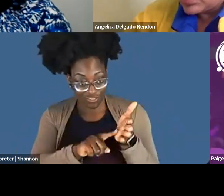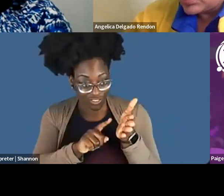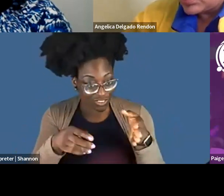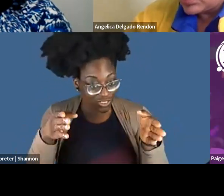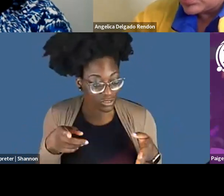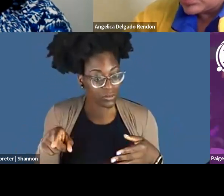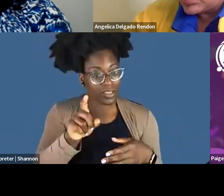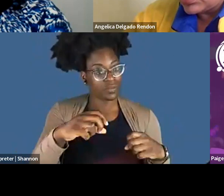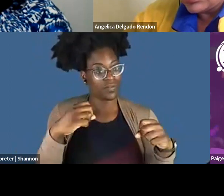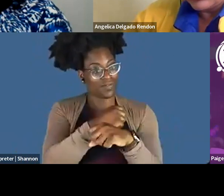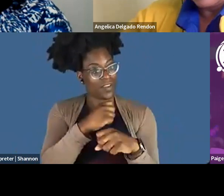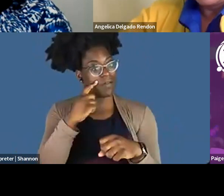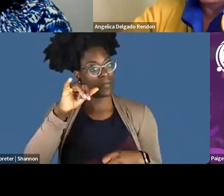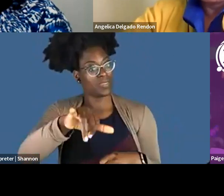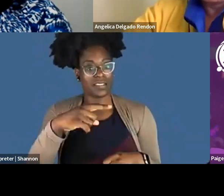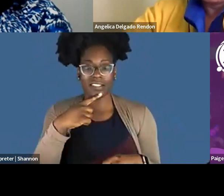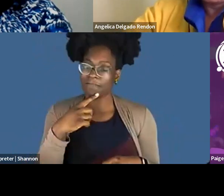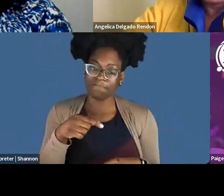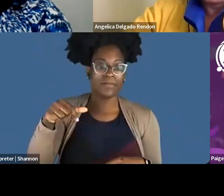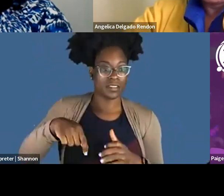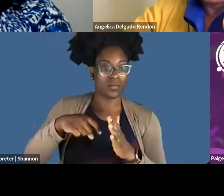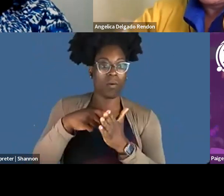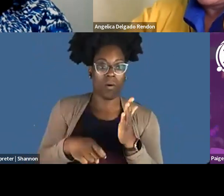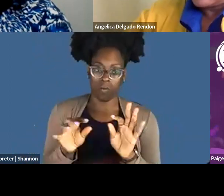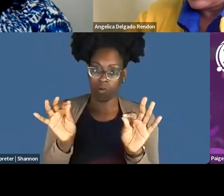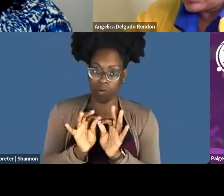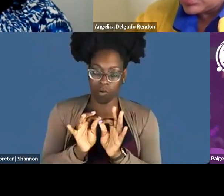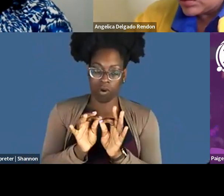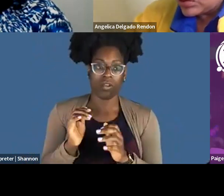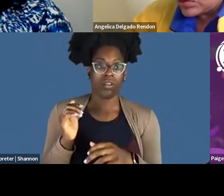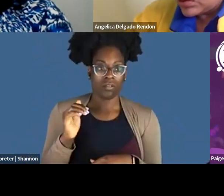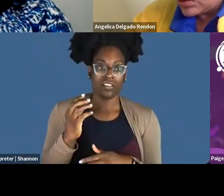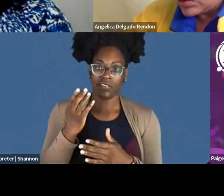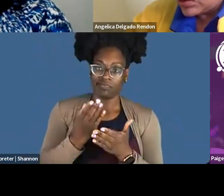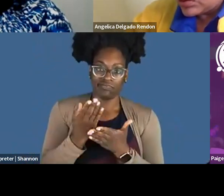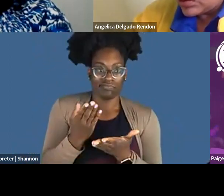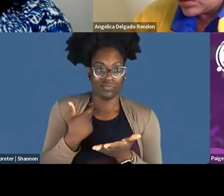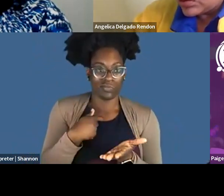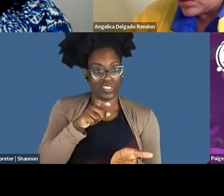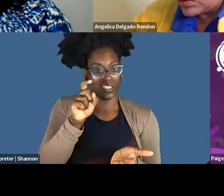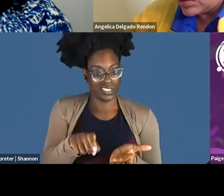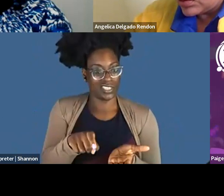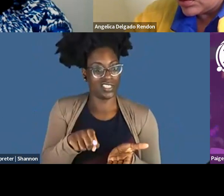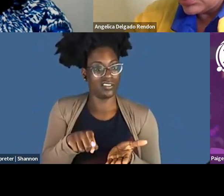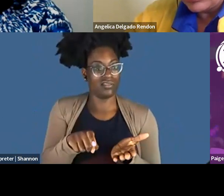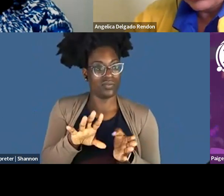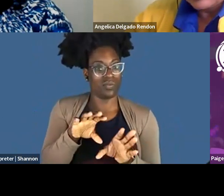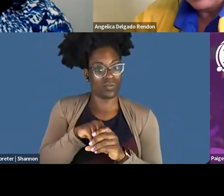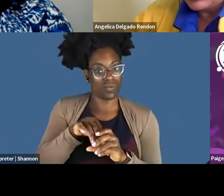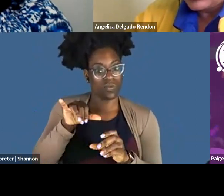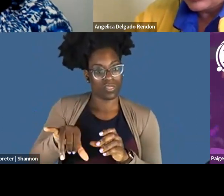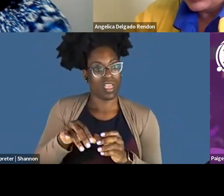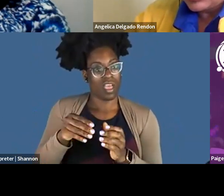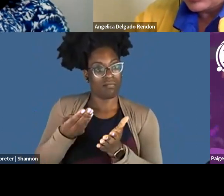justified cost. This is a justified cost. And acknowledging again, those conversations around